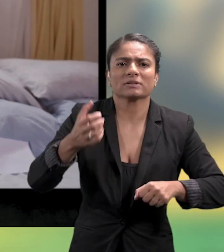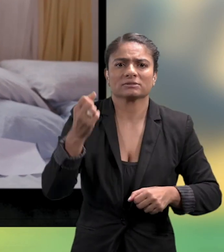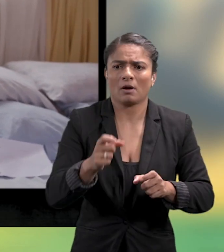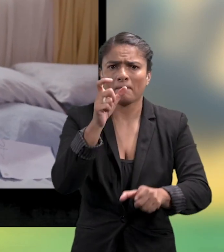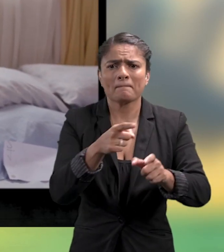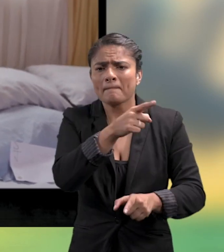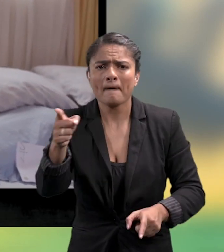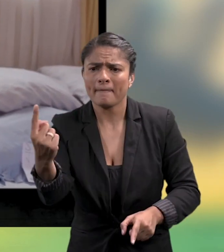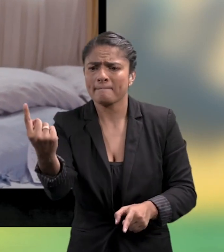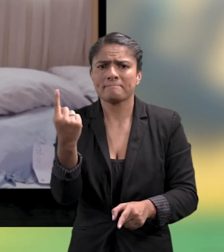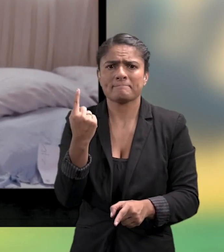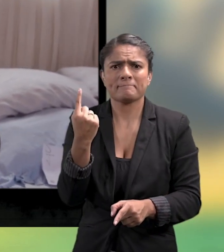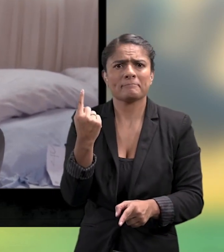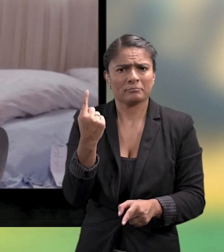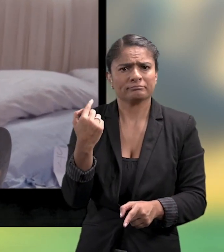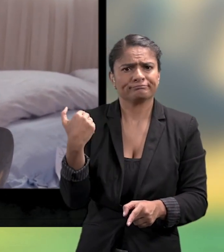to say